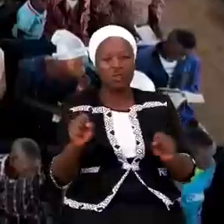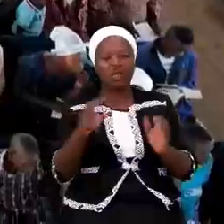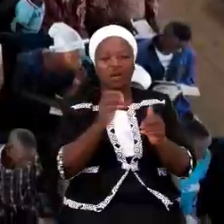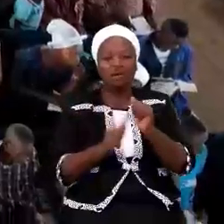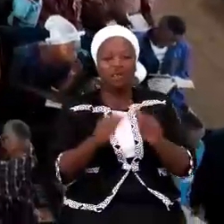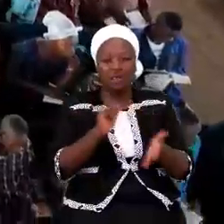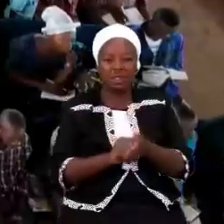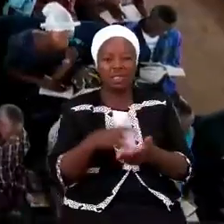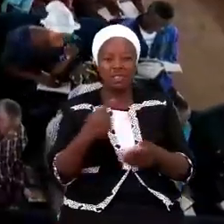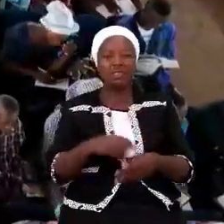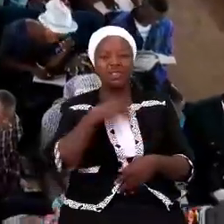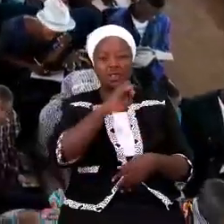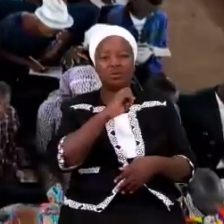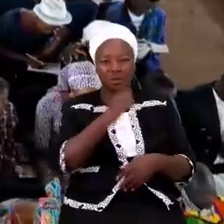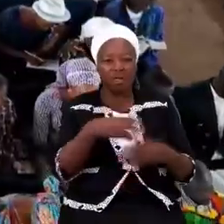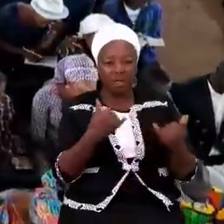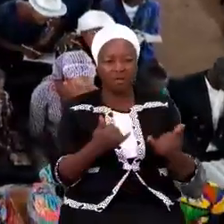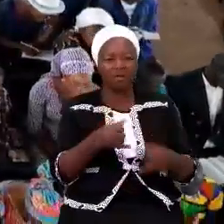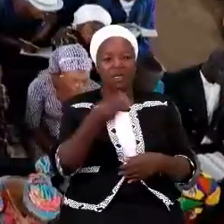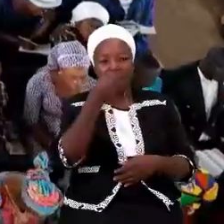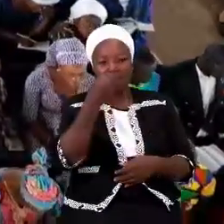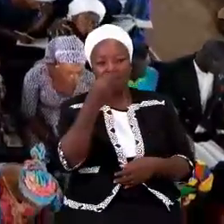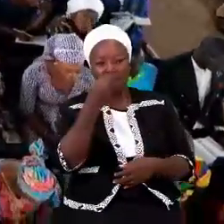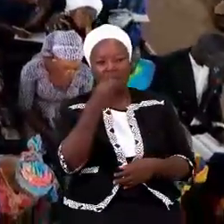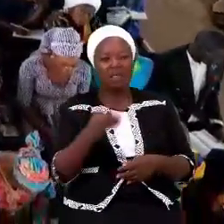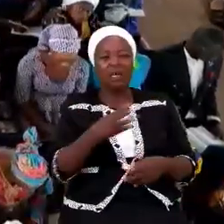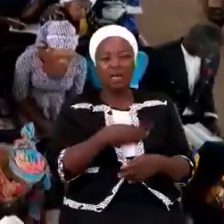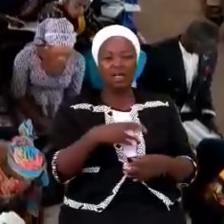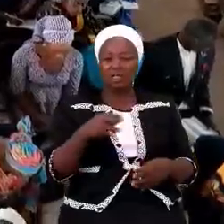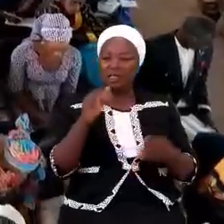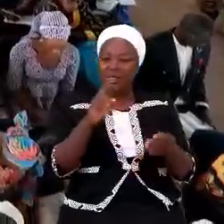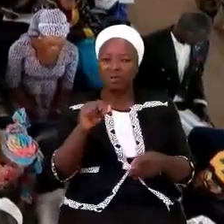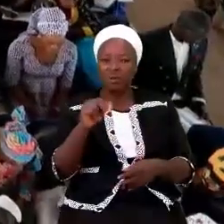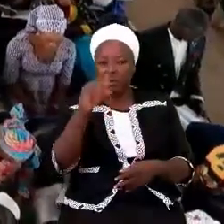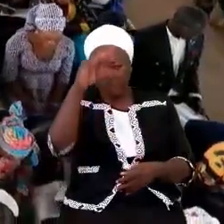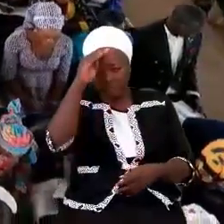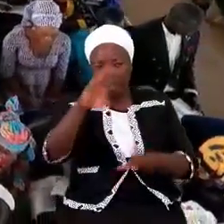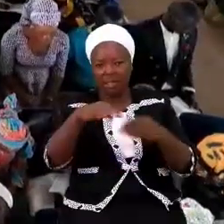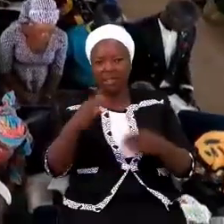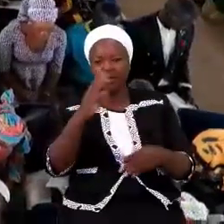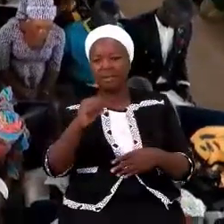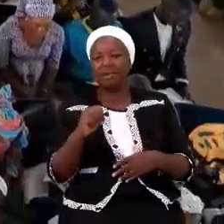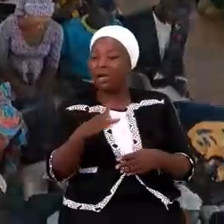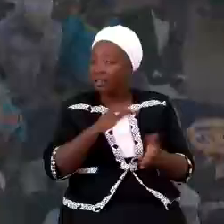backslider. That's the condition of the one who has left home. has left the grace of